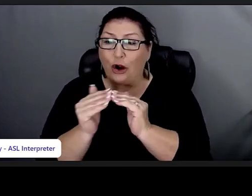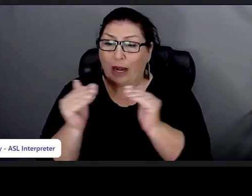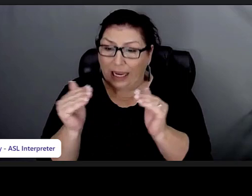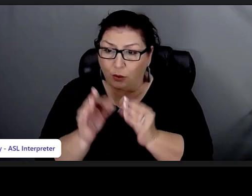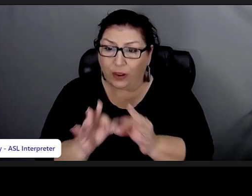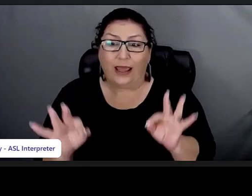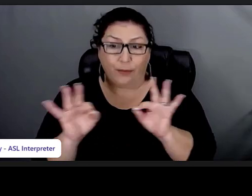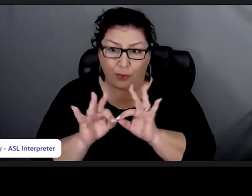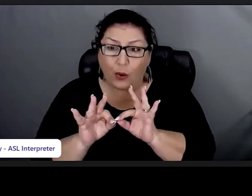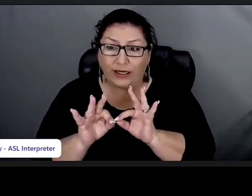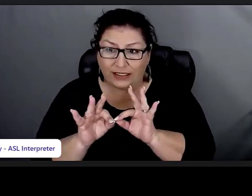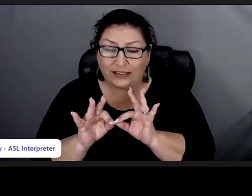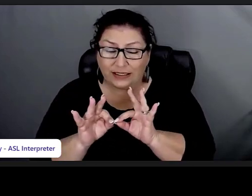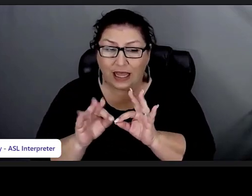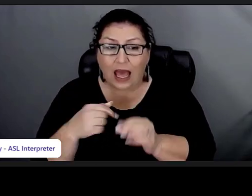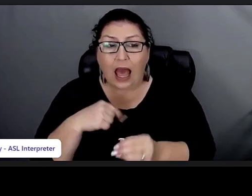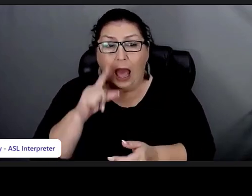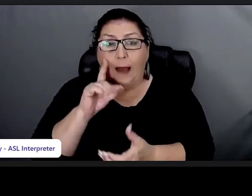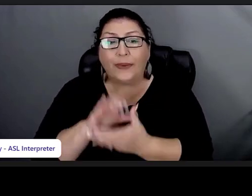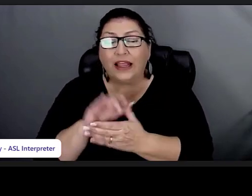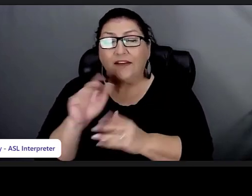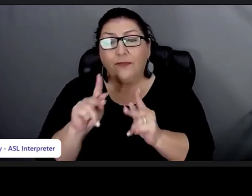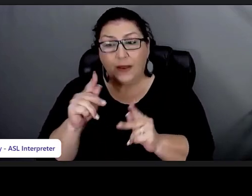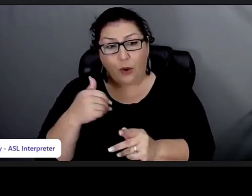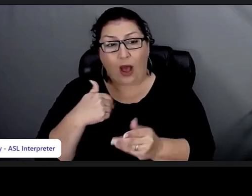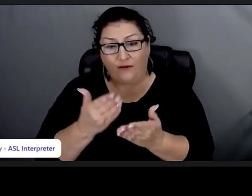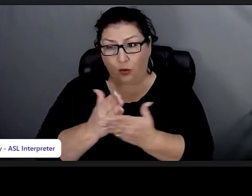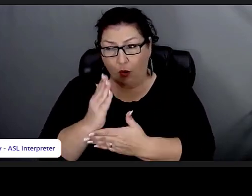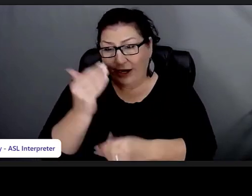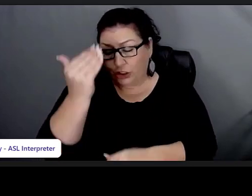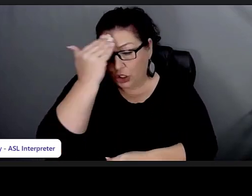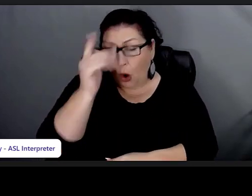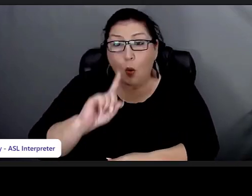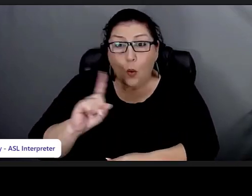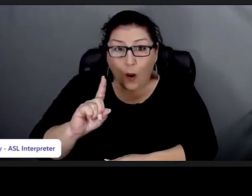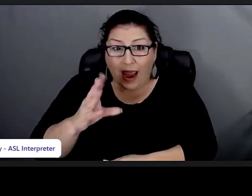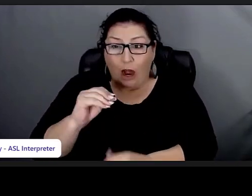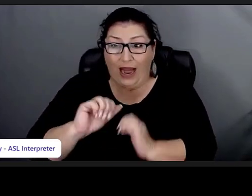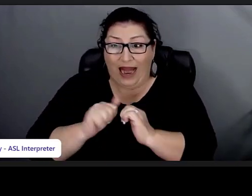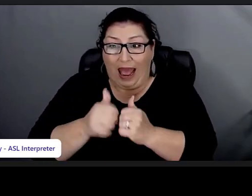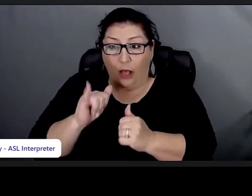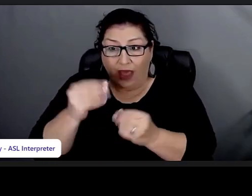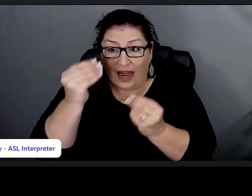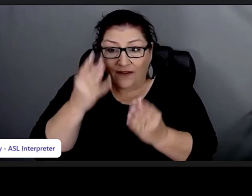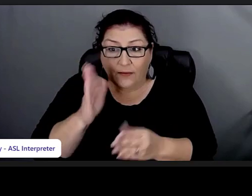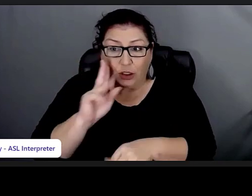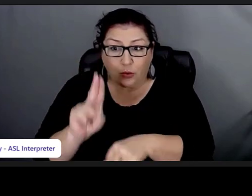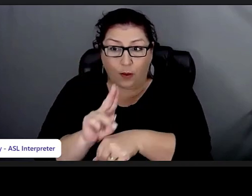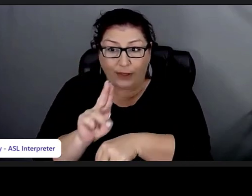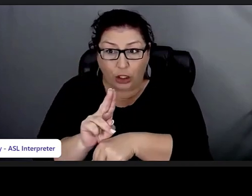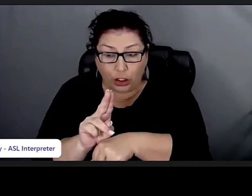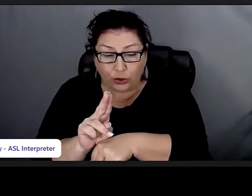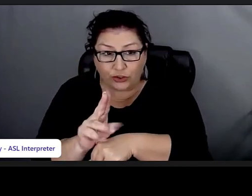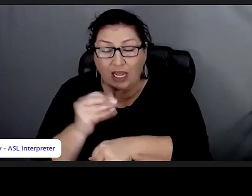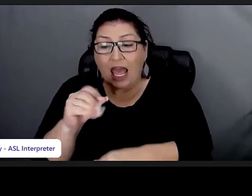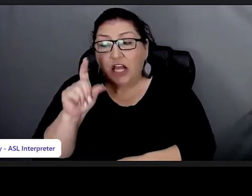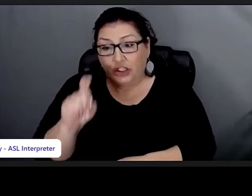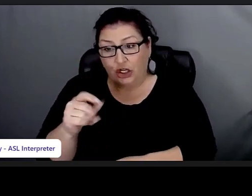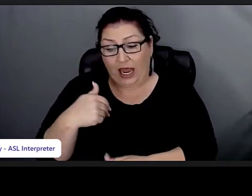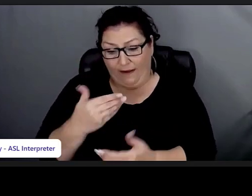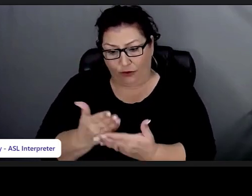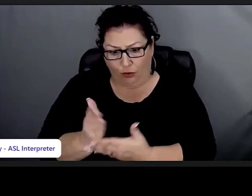important. I believe people have a right to know where and how this information will be used and should have the